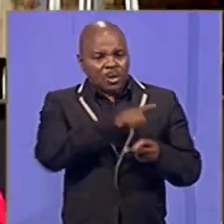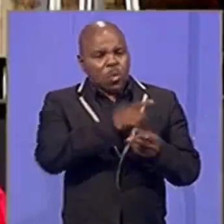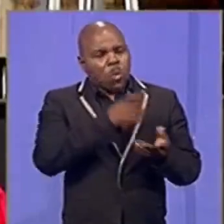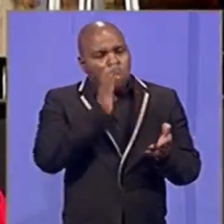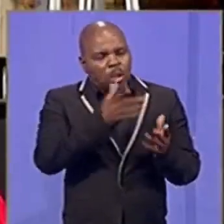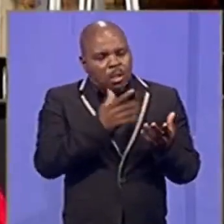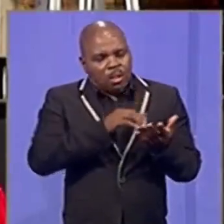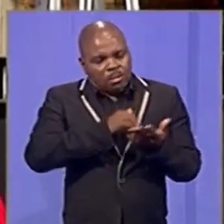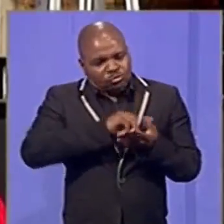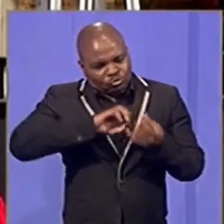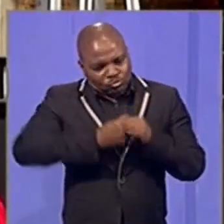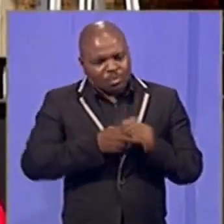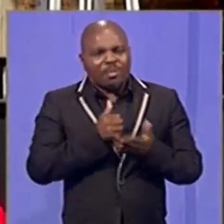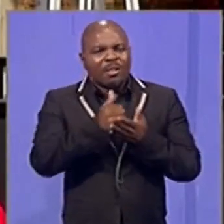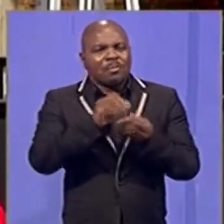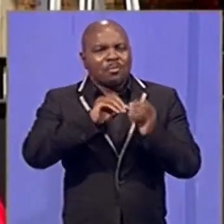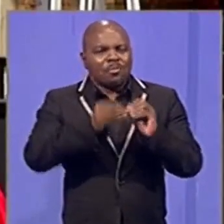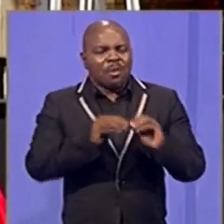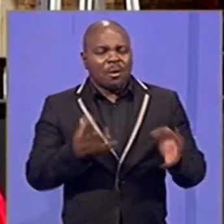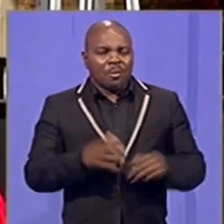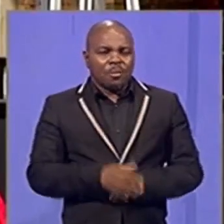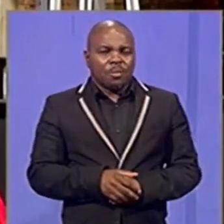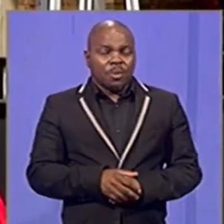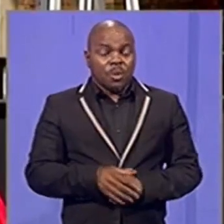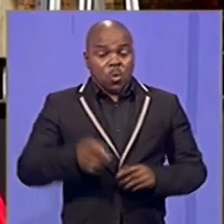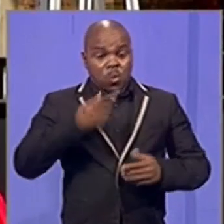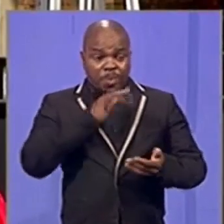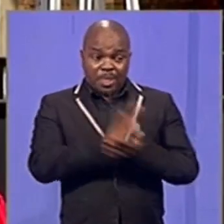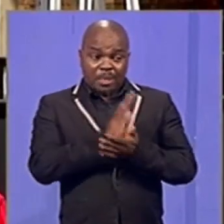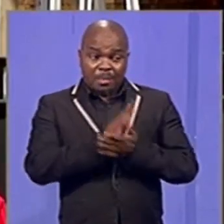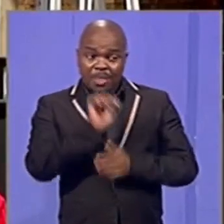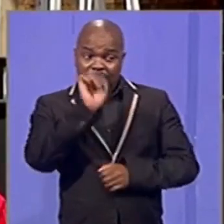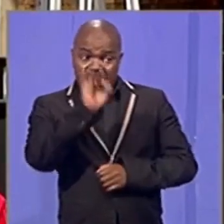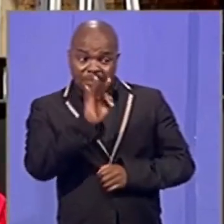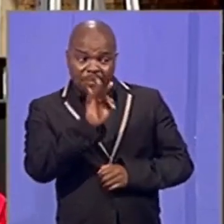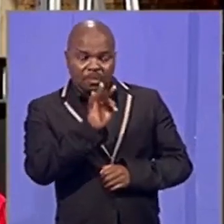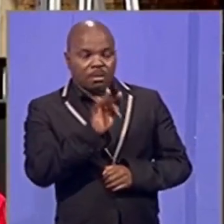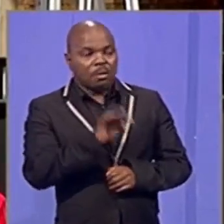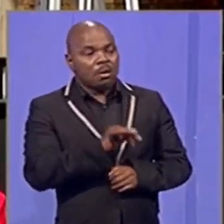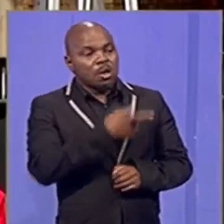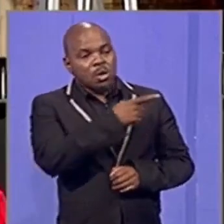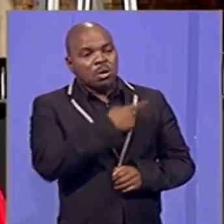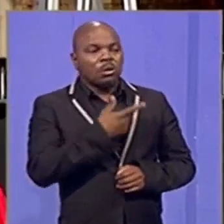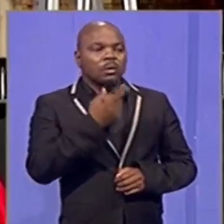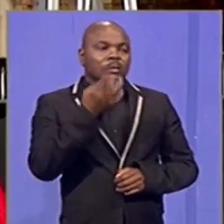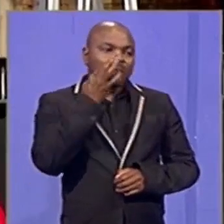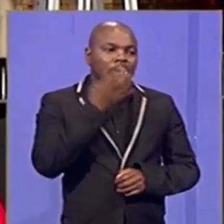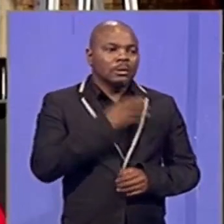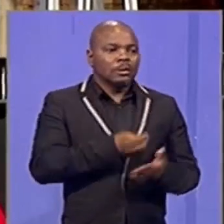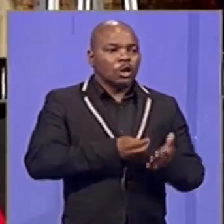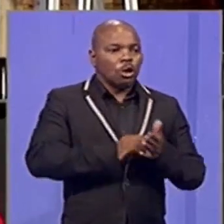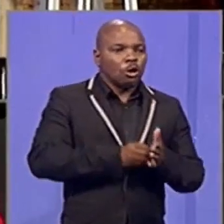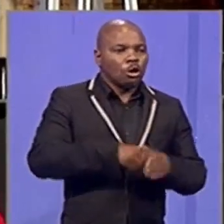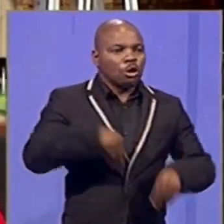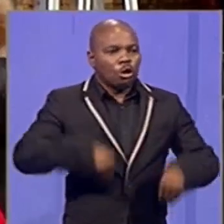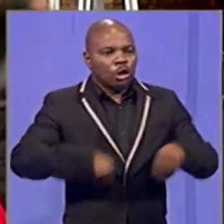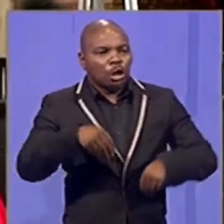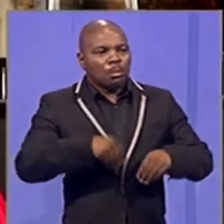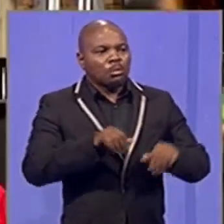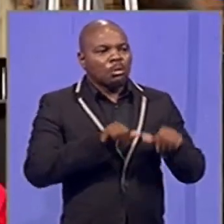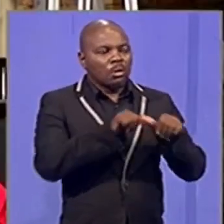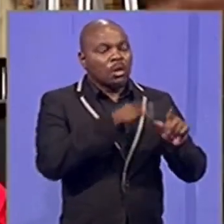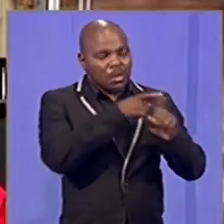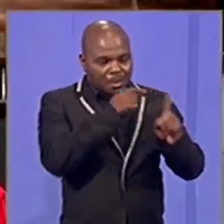that. Tla ithabela haholo gore ha re bone botsotsi ba ntsa bua ka bona botswelle ebe ena tlwelo matha di